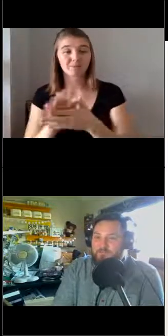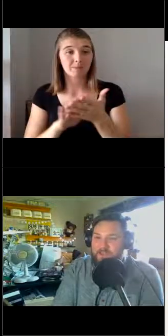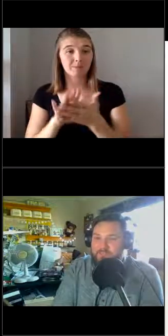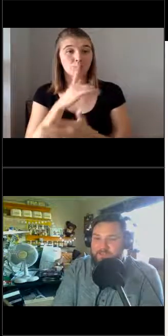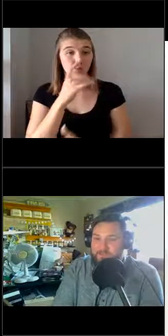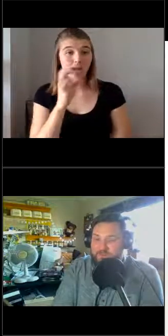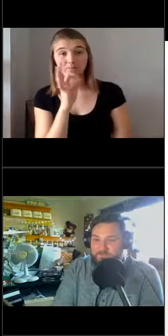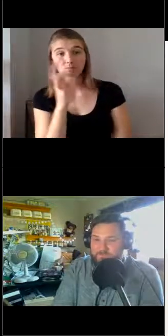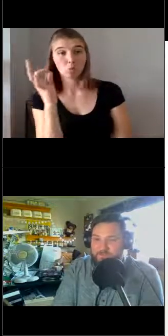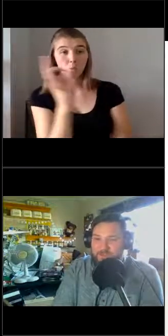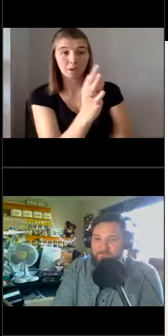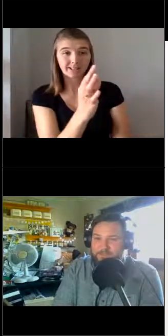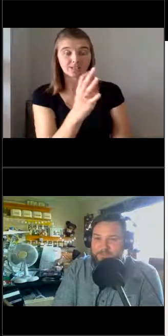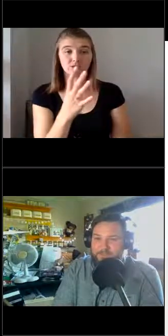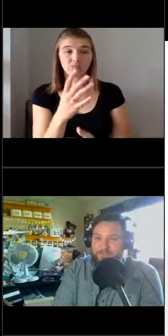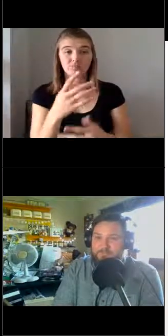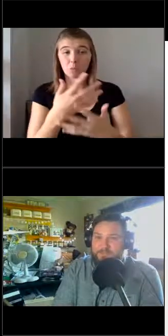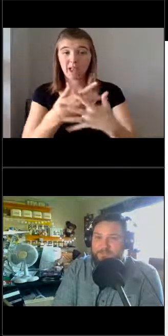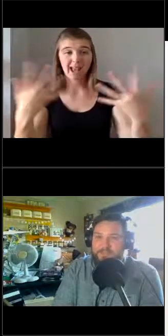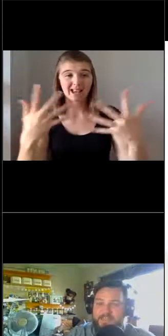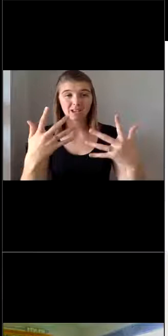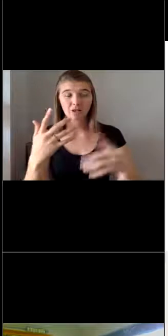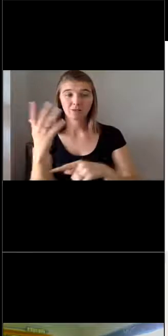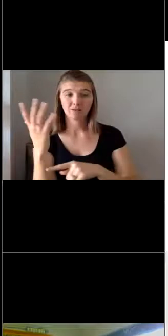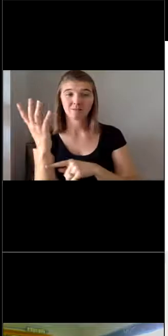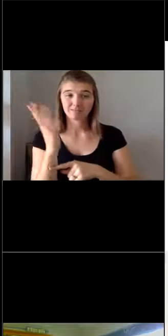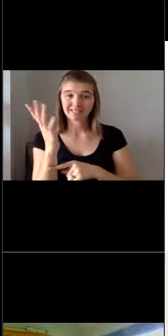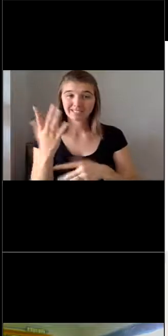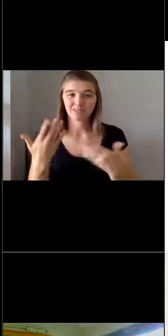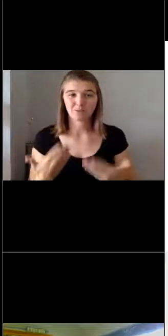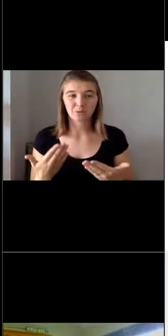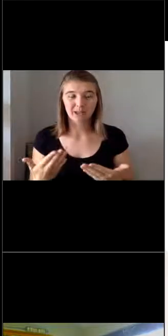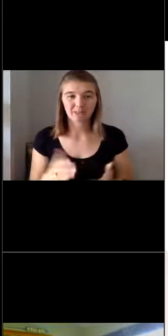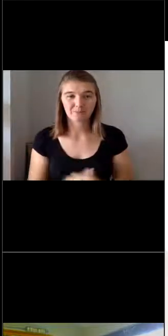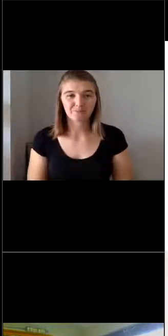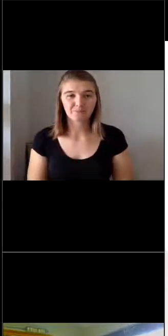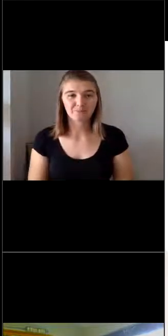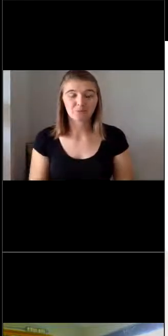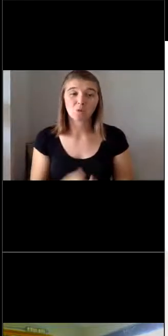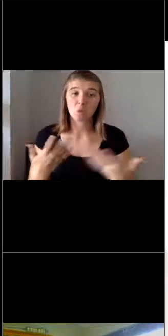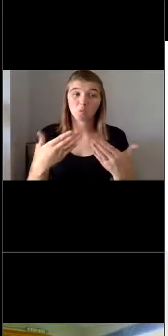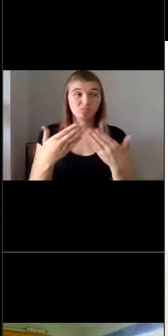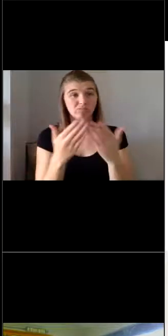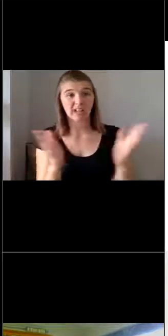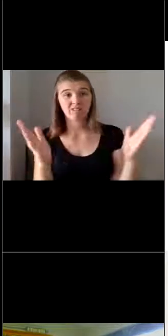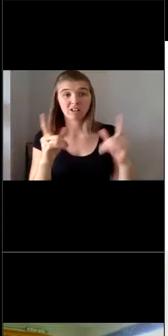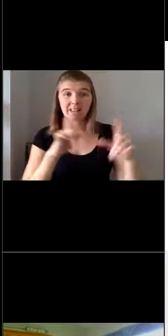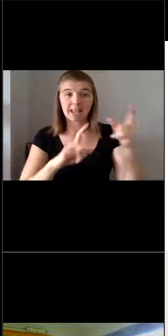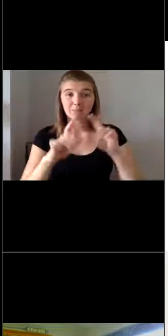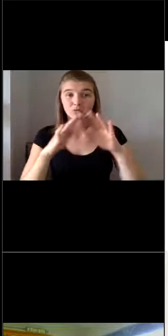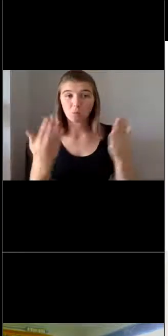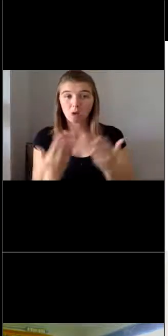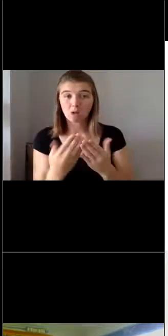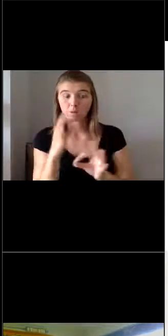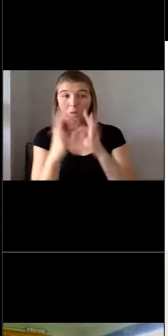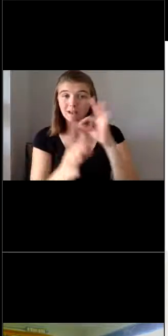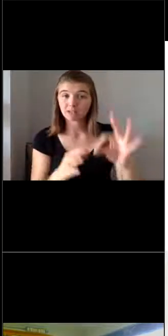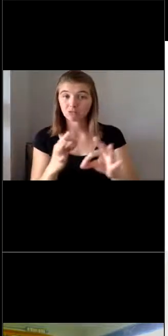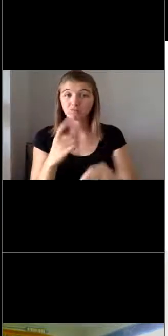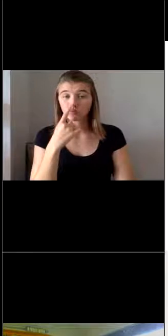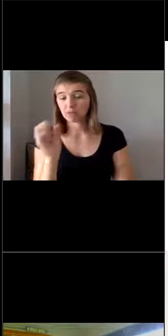all of our panelists for today and to chemistry world in general, if there are any questions that you have. So do just get